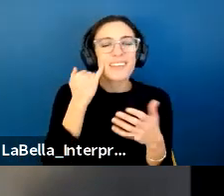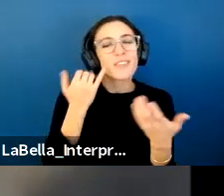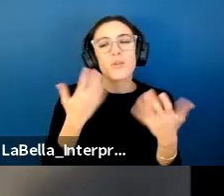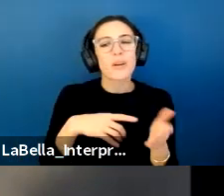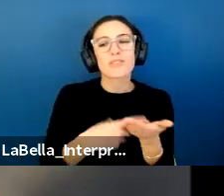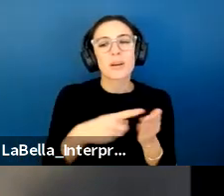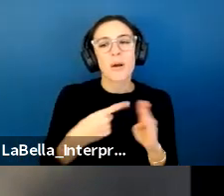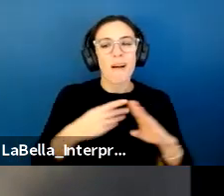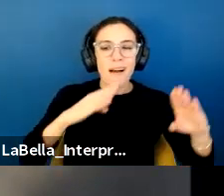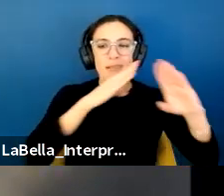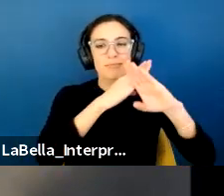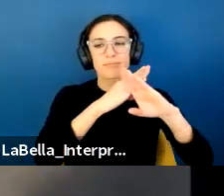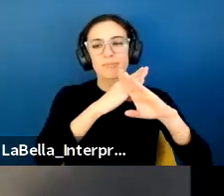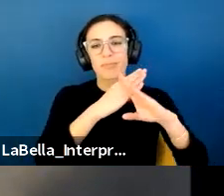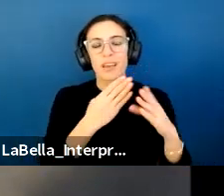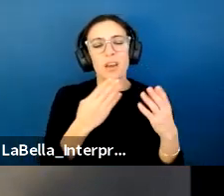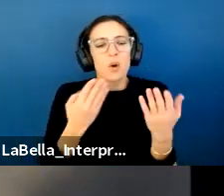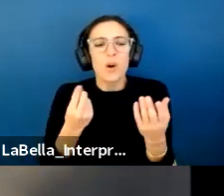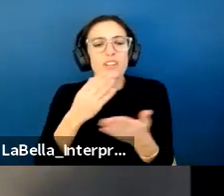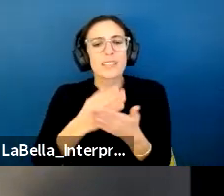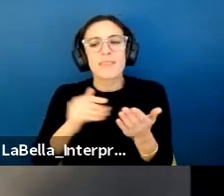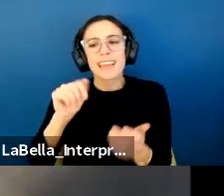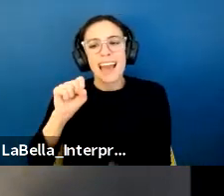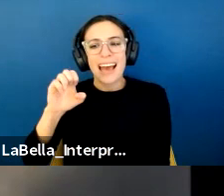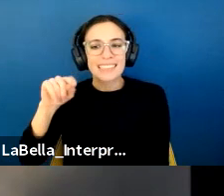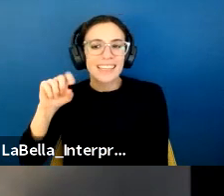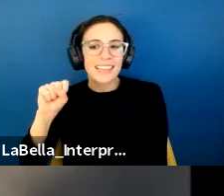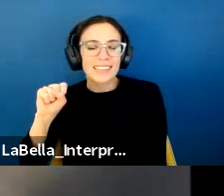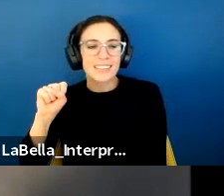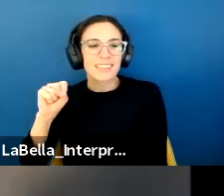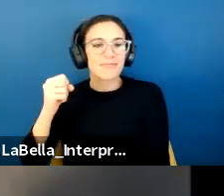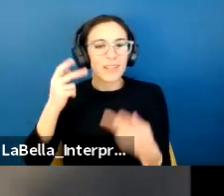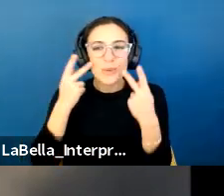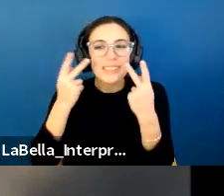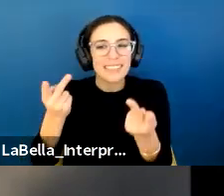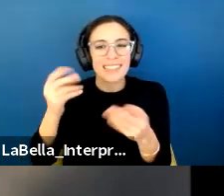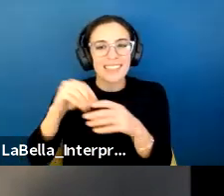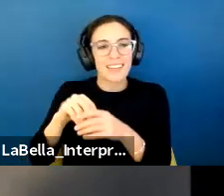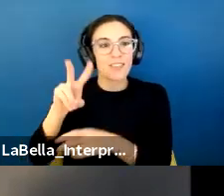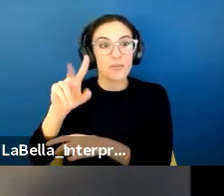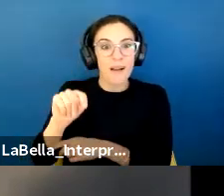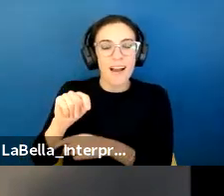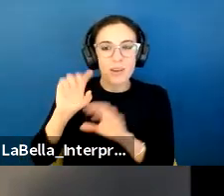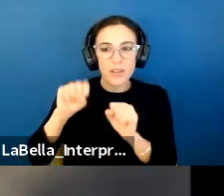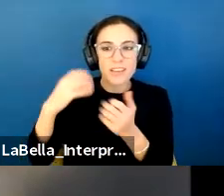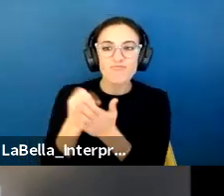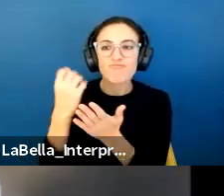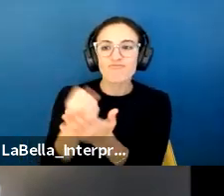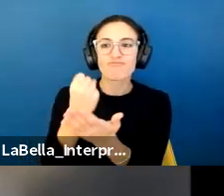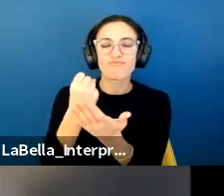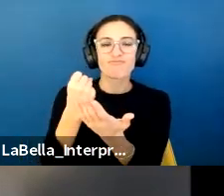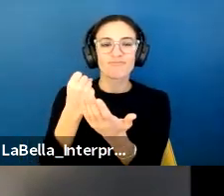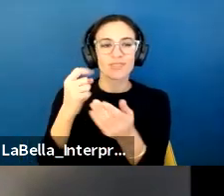of the resources you see in Vermont for creating that vision of an anti-eugenic future, moving away from these